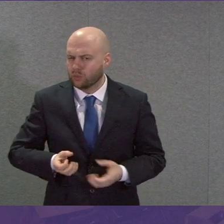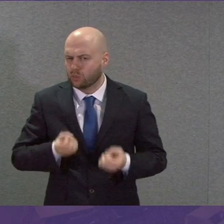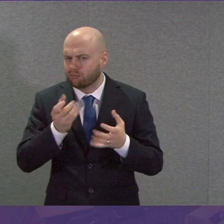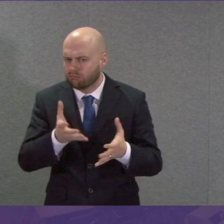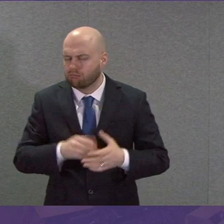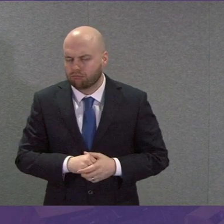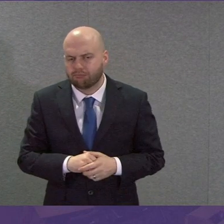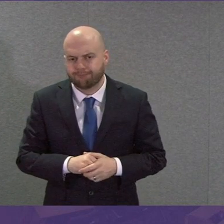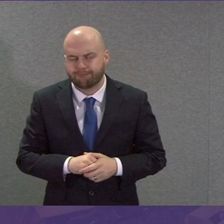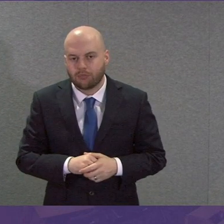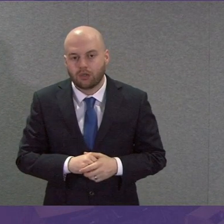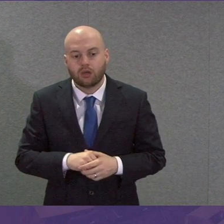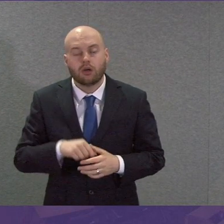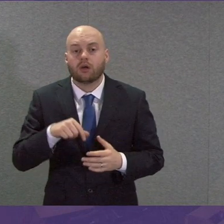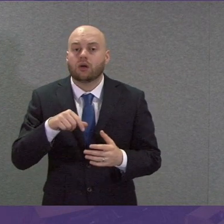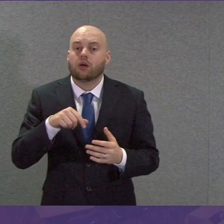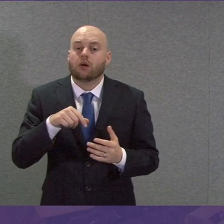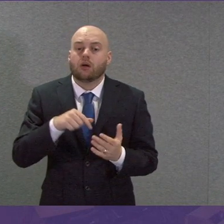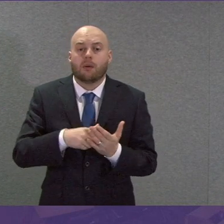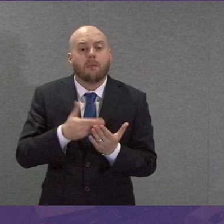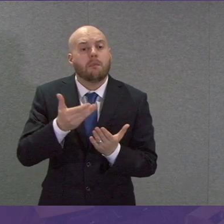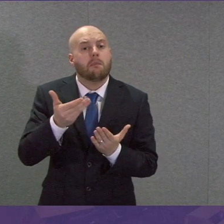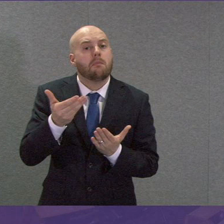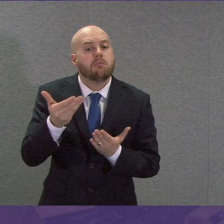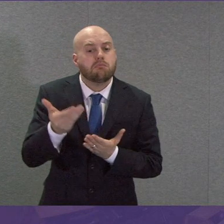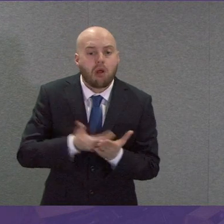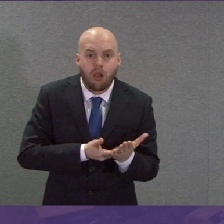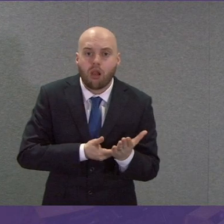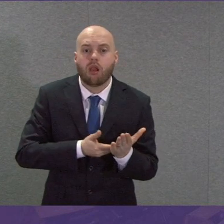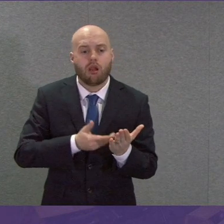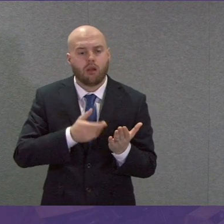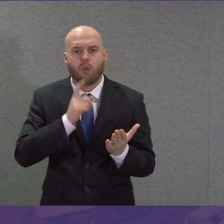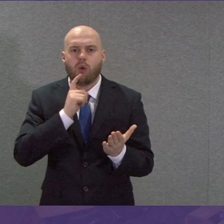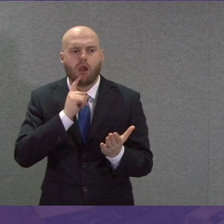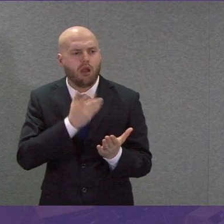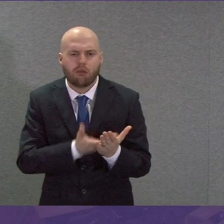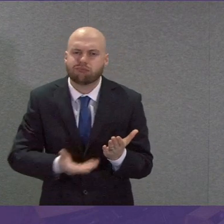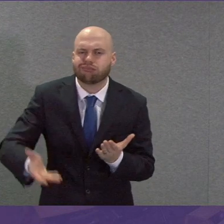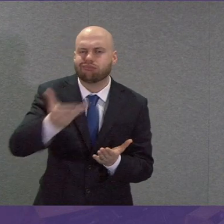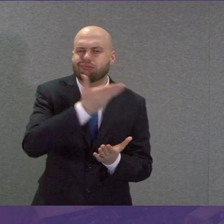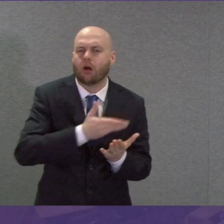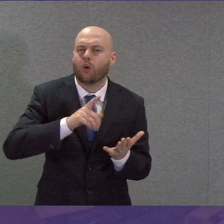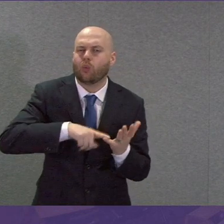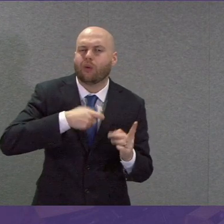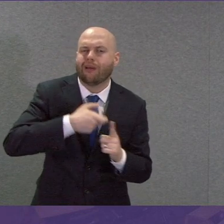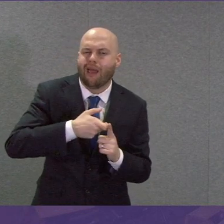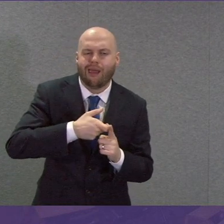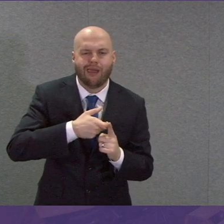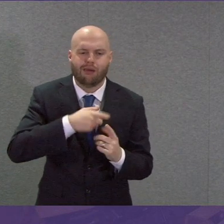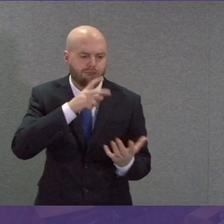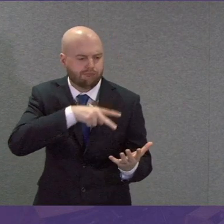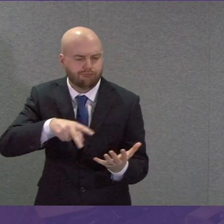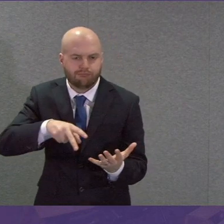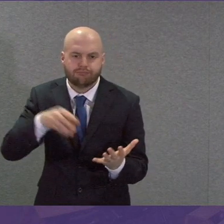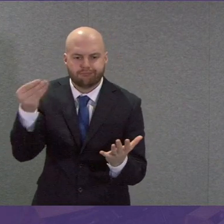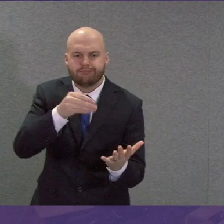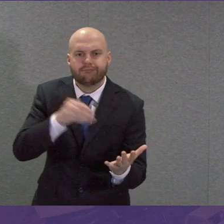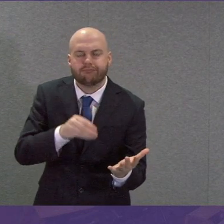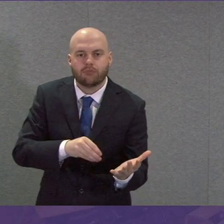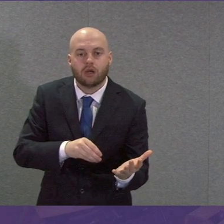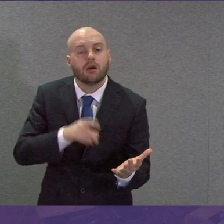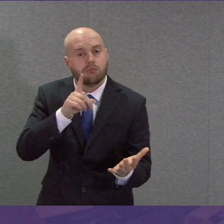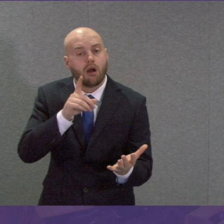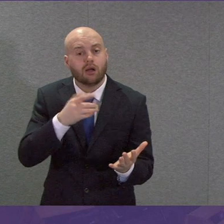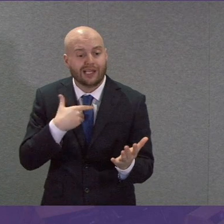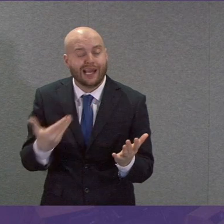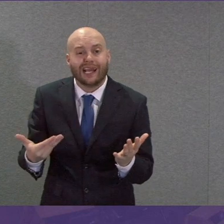sought as the bill undertakes its passage across the UK and devolved parliaments. This is that creating these additional powers does not